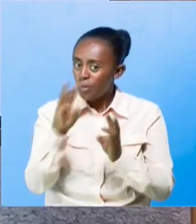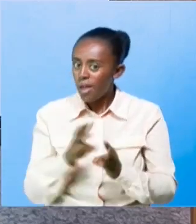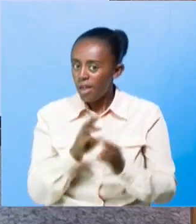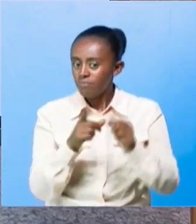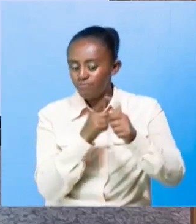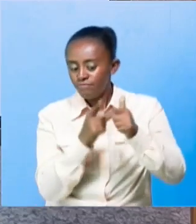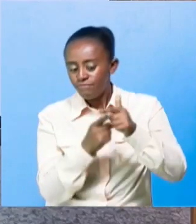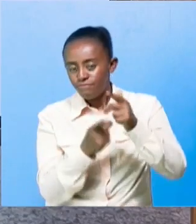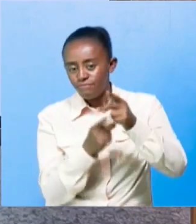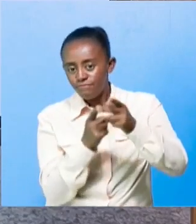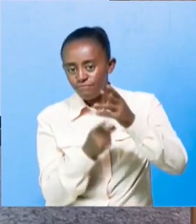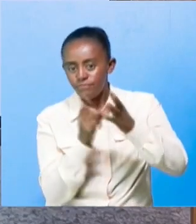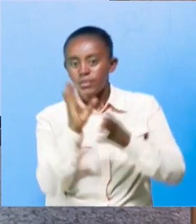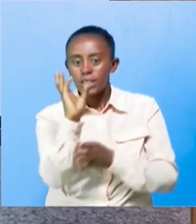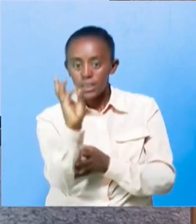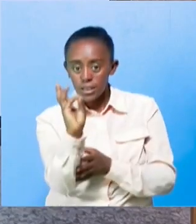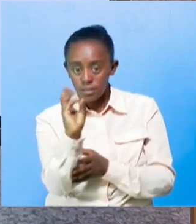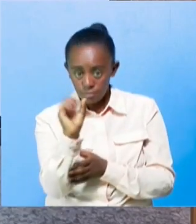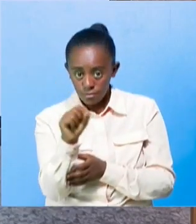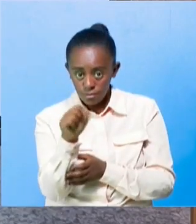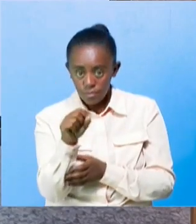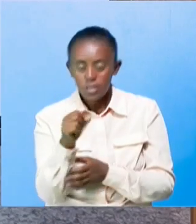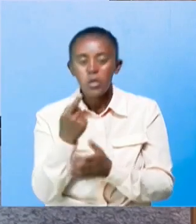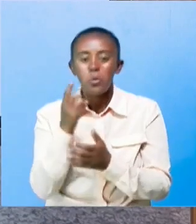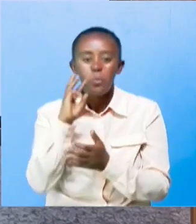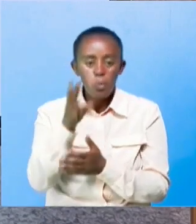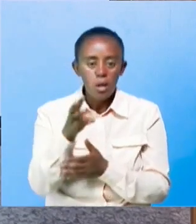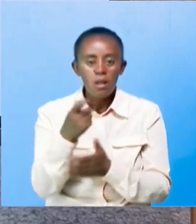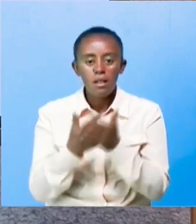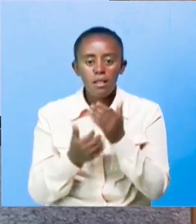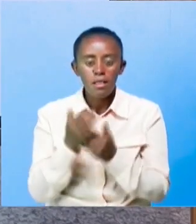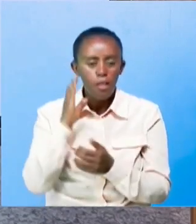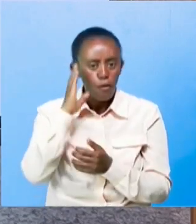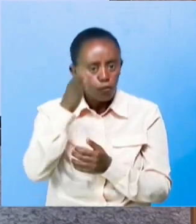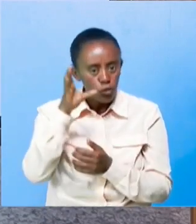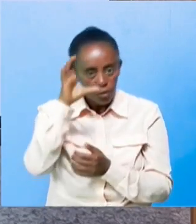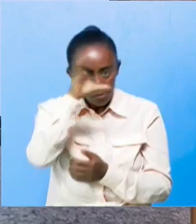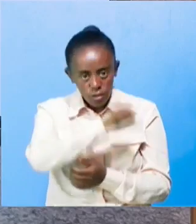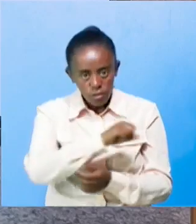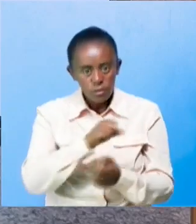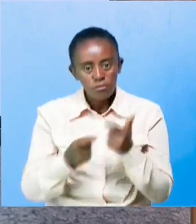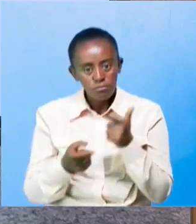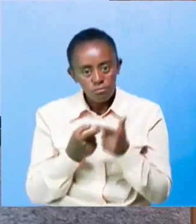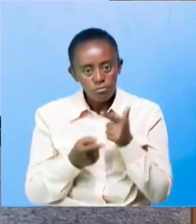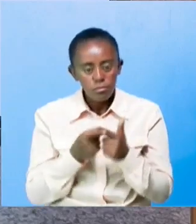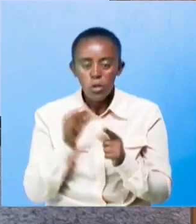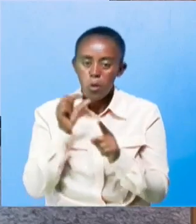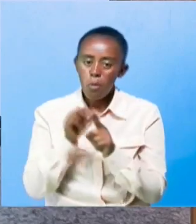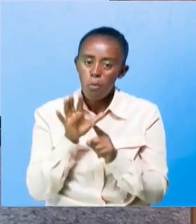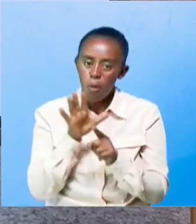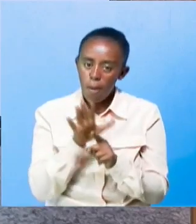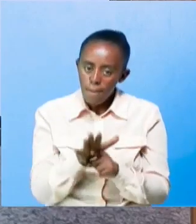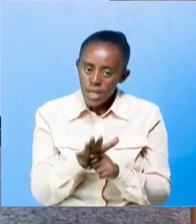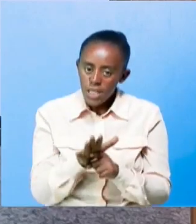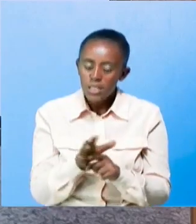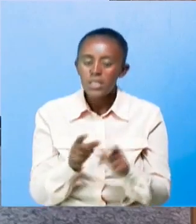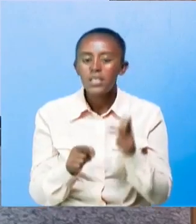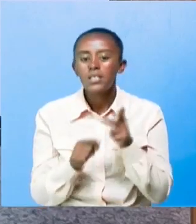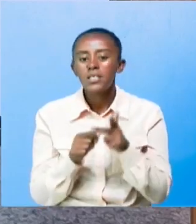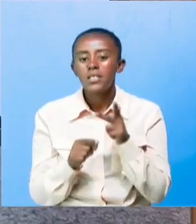could use will to talk about future predictions, to talk about promises, to talk